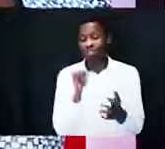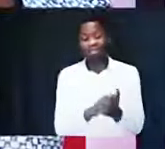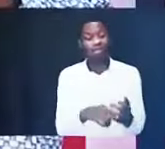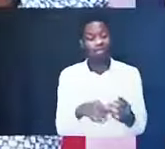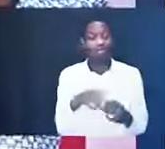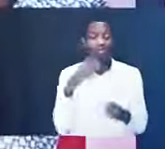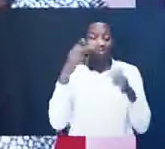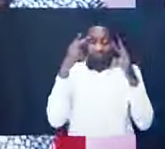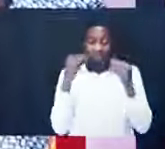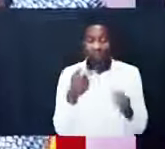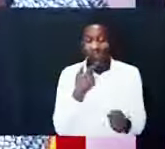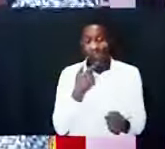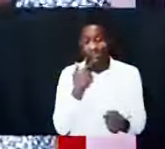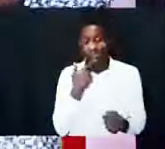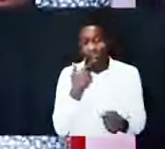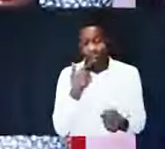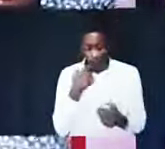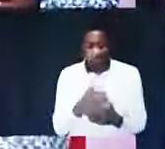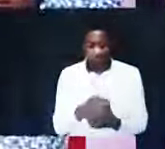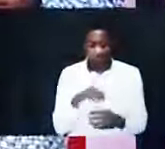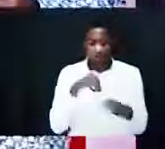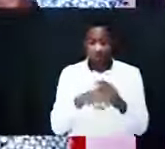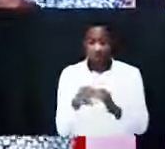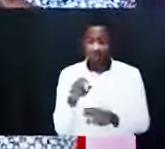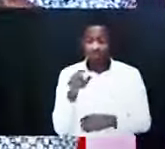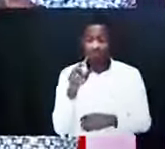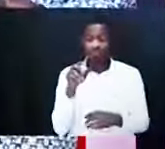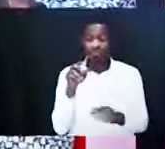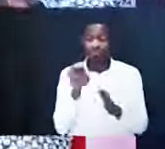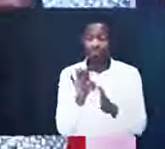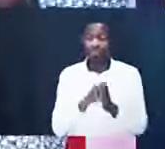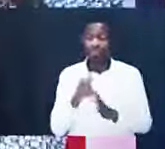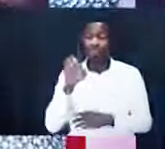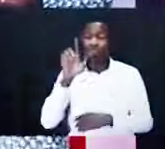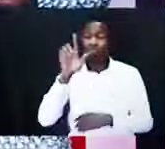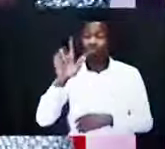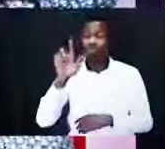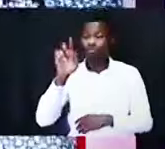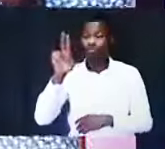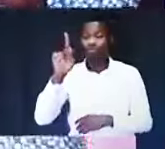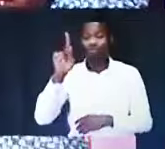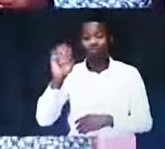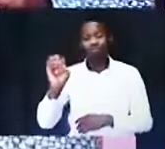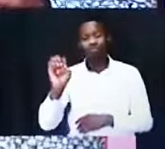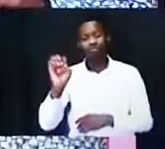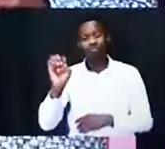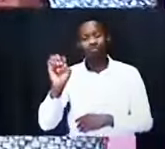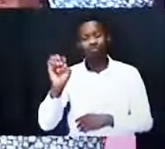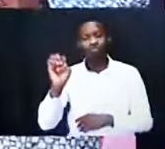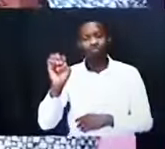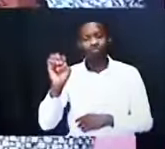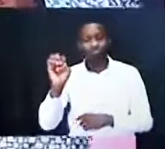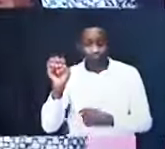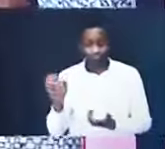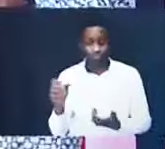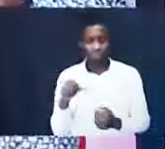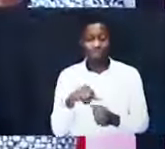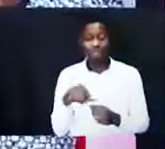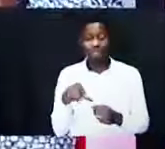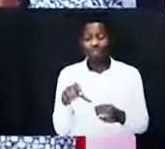gospel, as Luke gave the testimony of Peter concerning Christ. Acts chapter